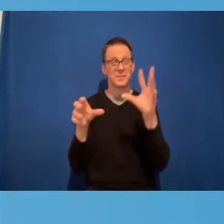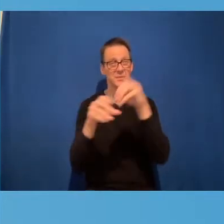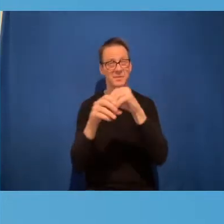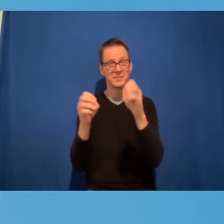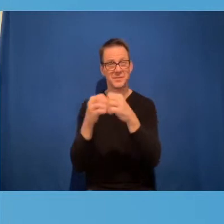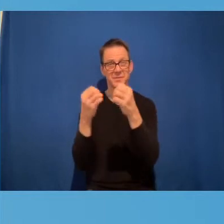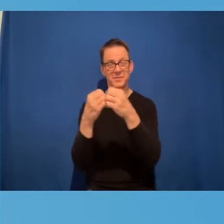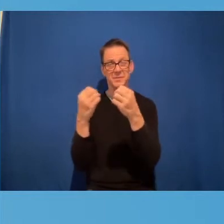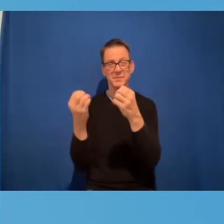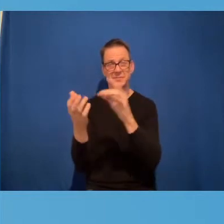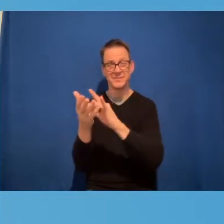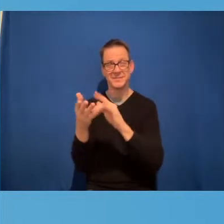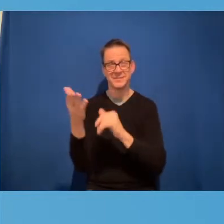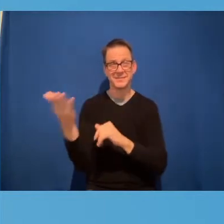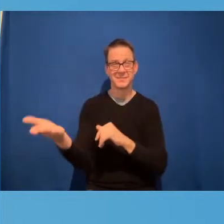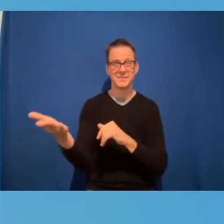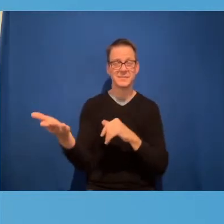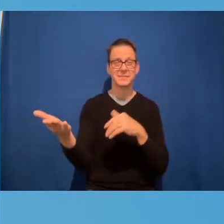family practice.